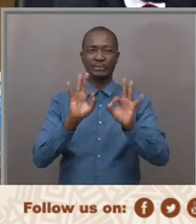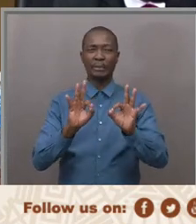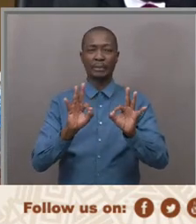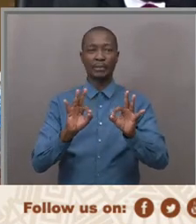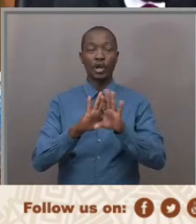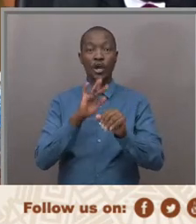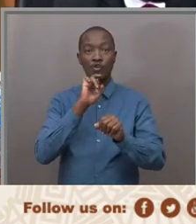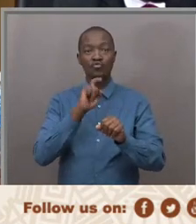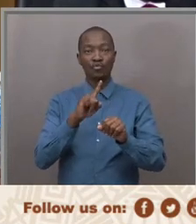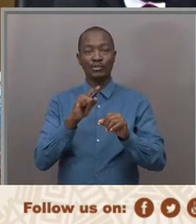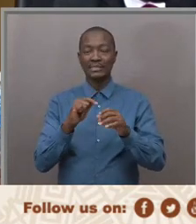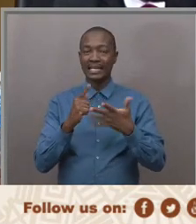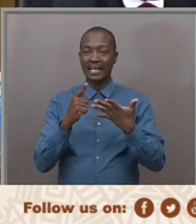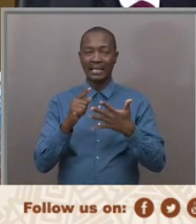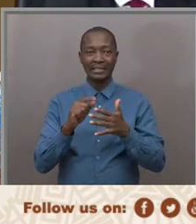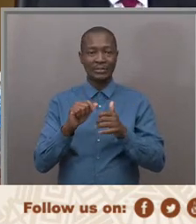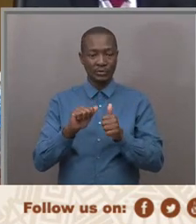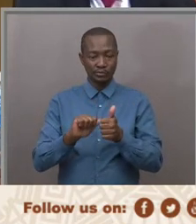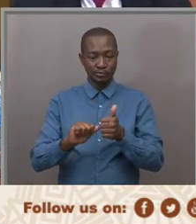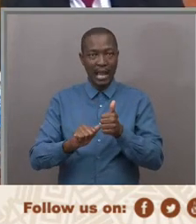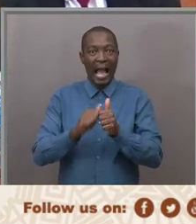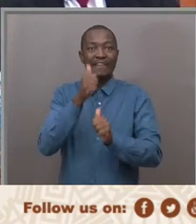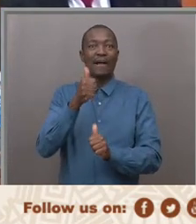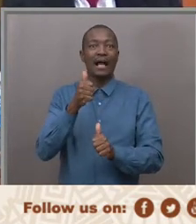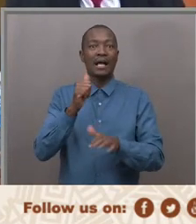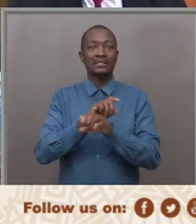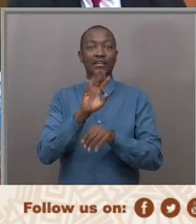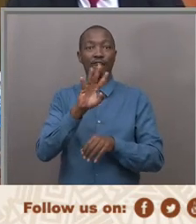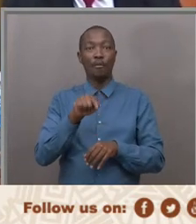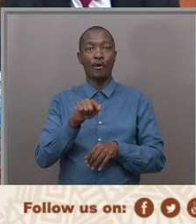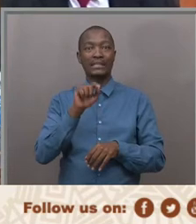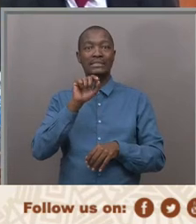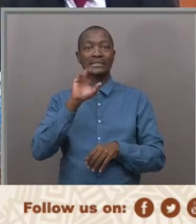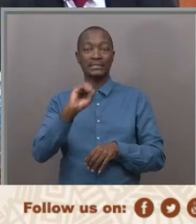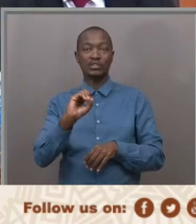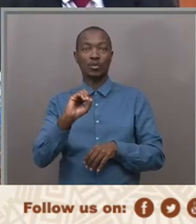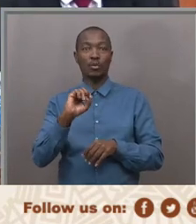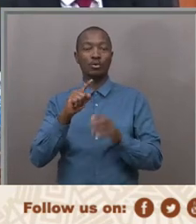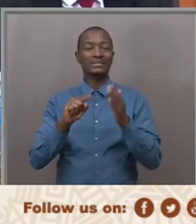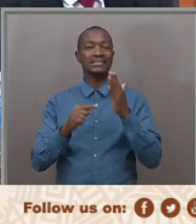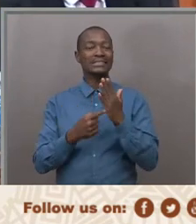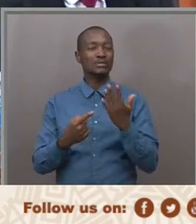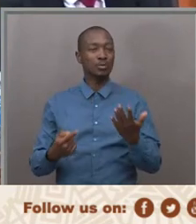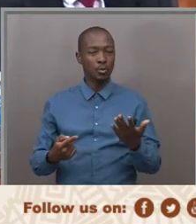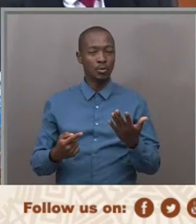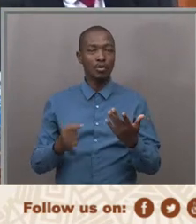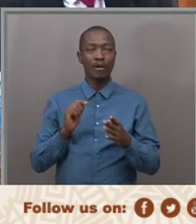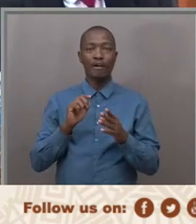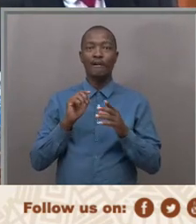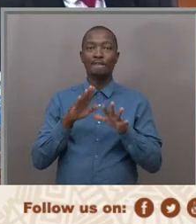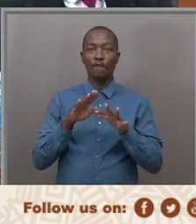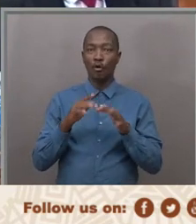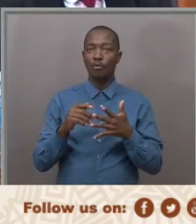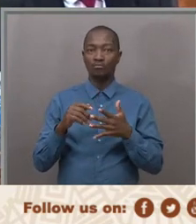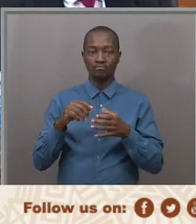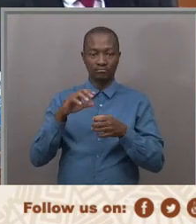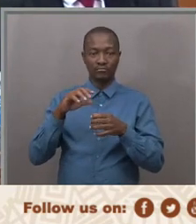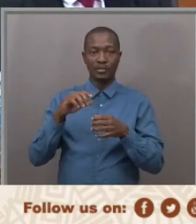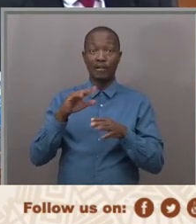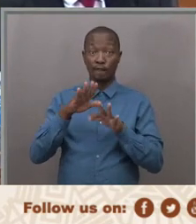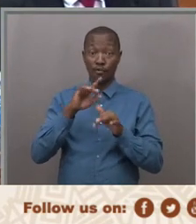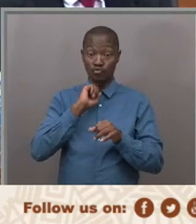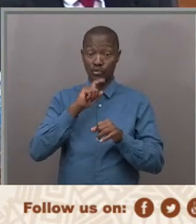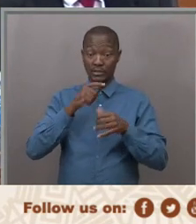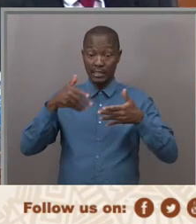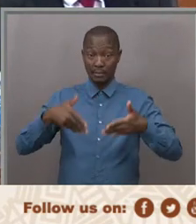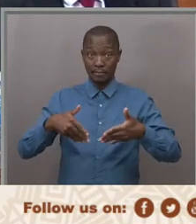using advanced industry 4.0 technologies for exporting this, firstly for using them